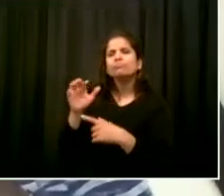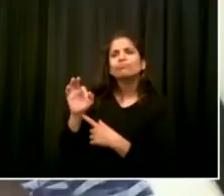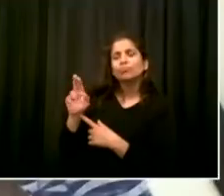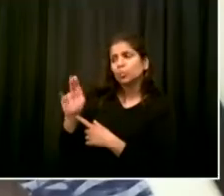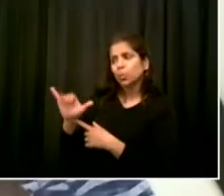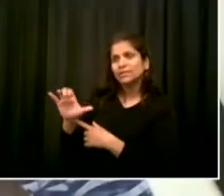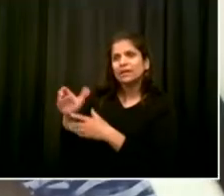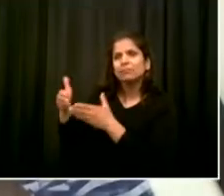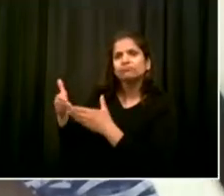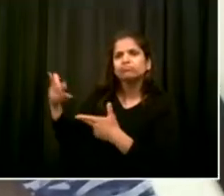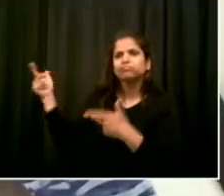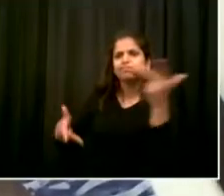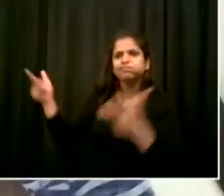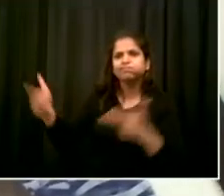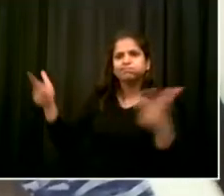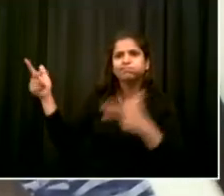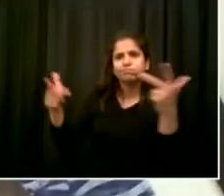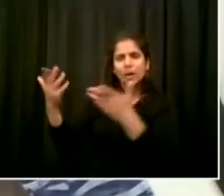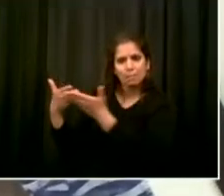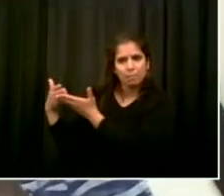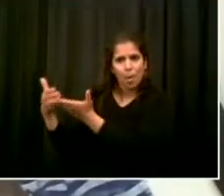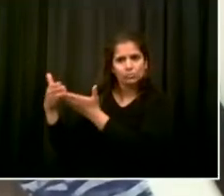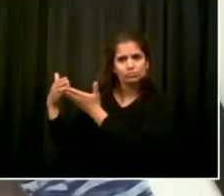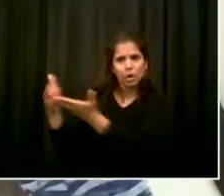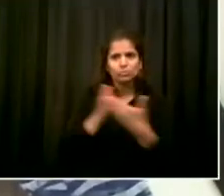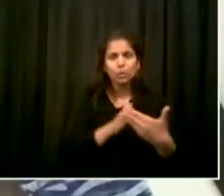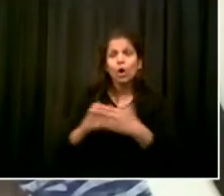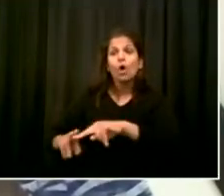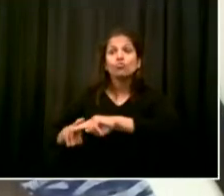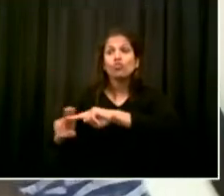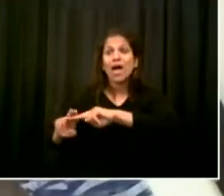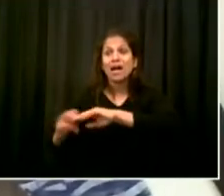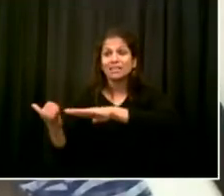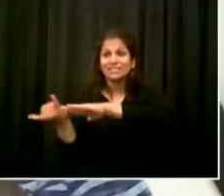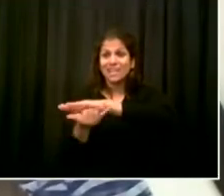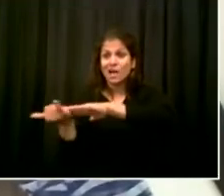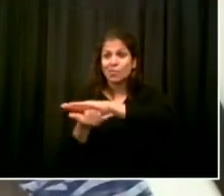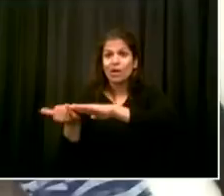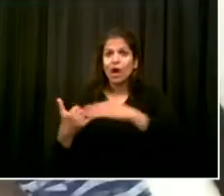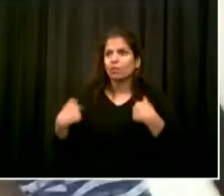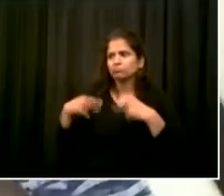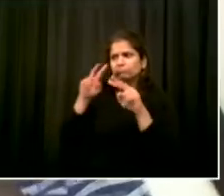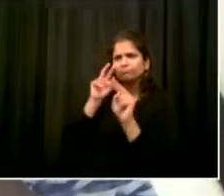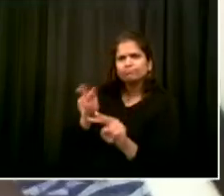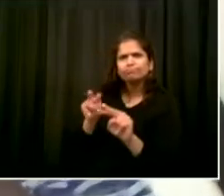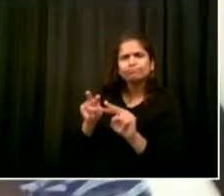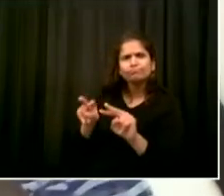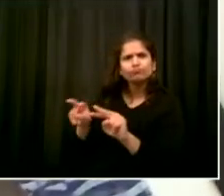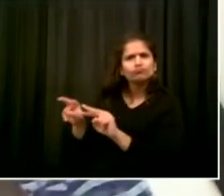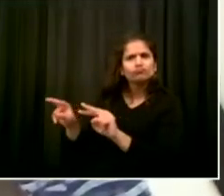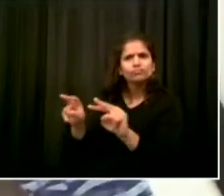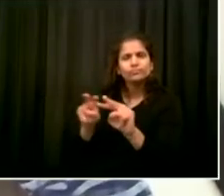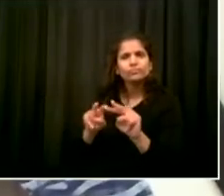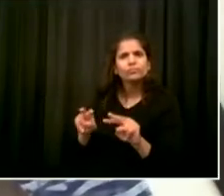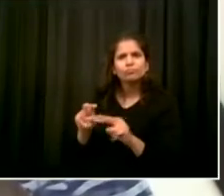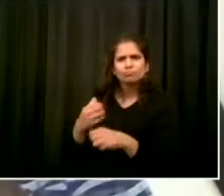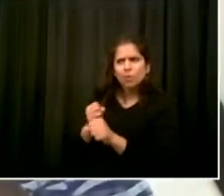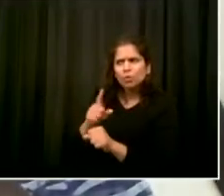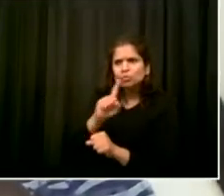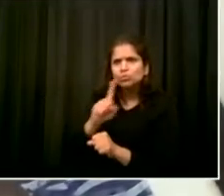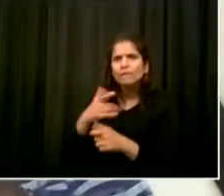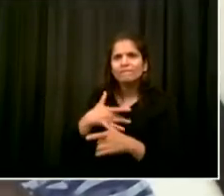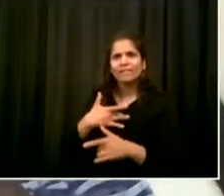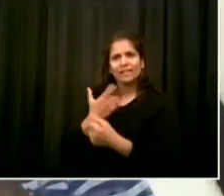subway, we are monitoring that carefully and trying to both ensure that people do have a good experience when they come